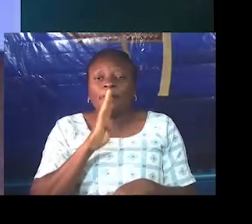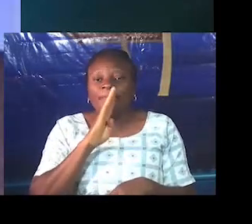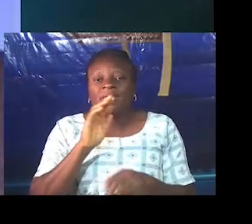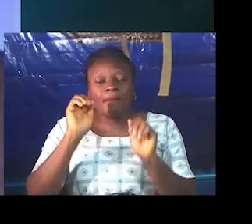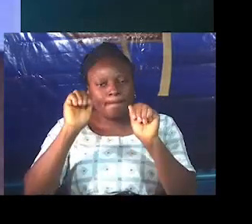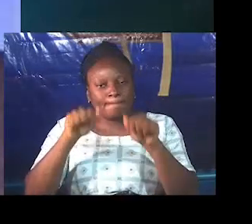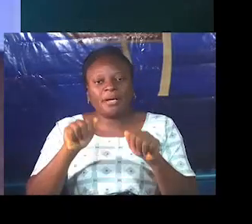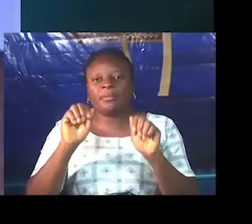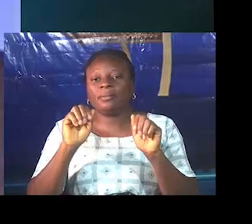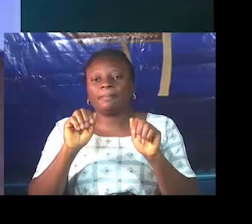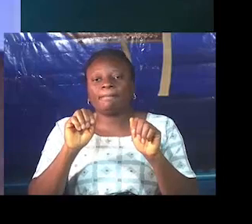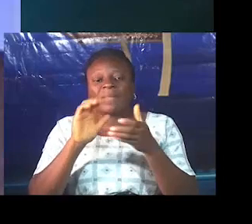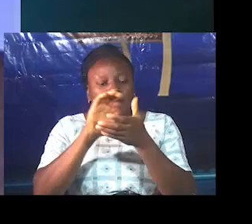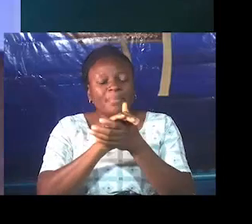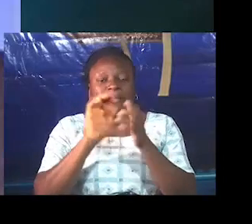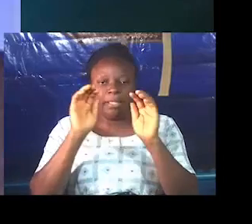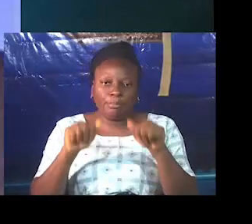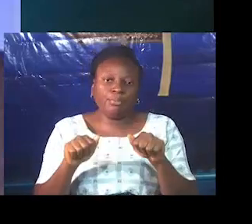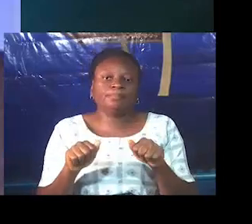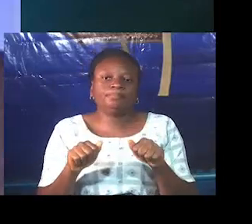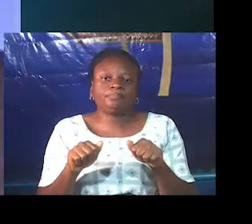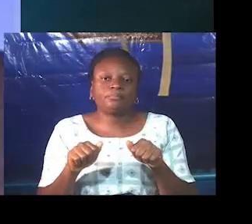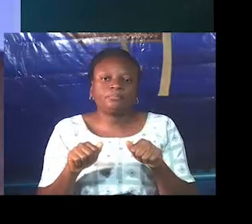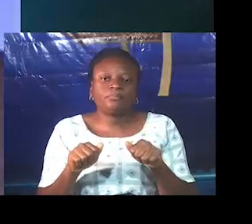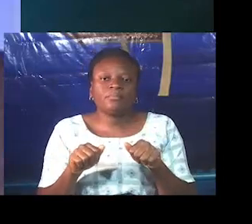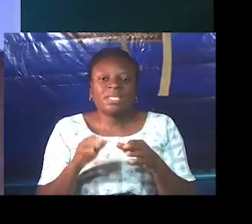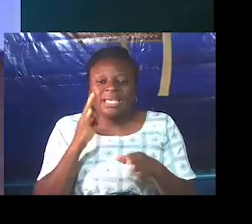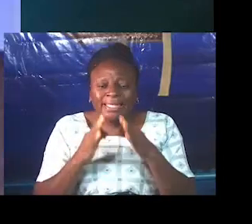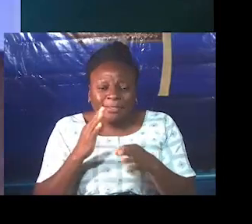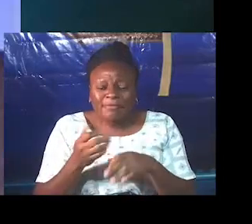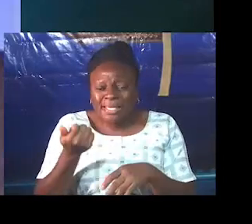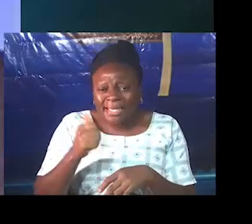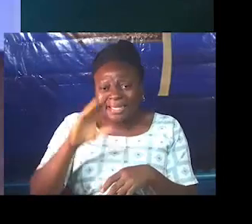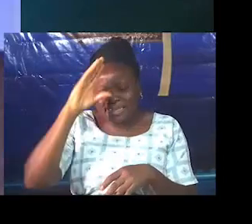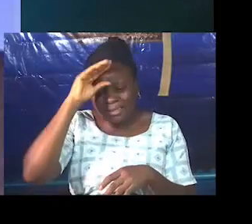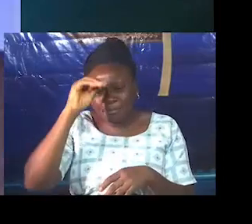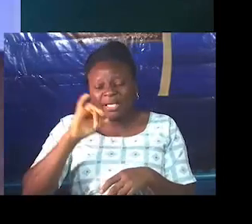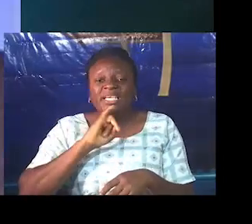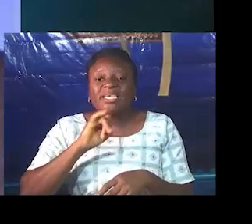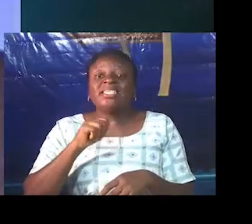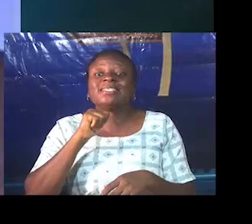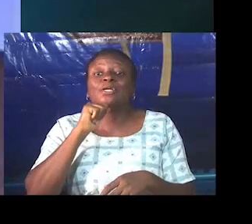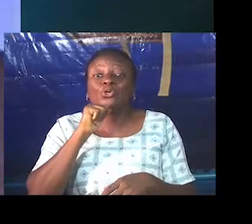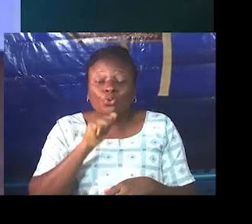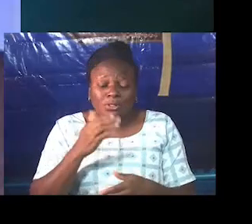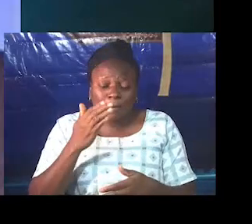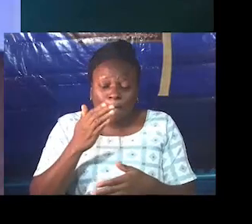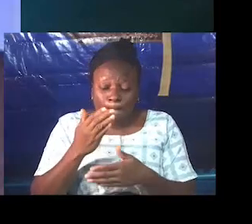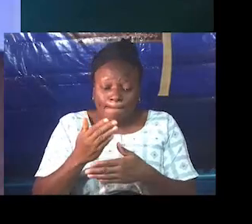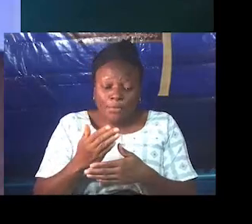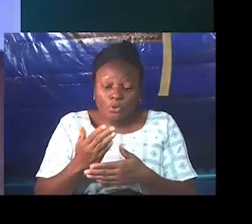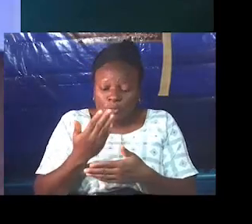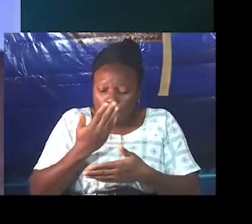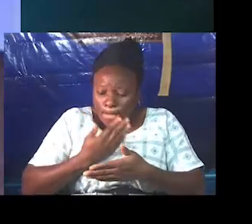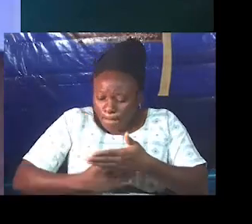partner for you as a child of God. So the first thing we are noting, even before you start finding out whether